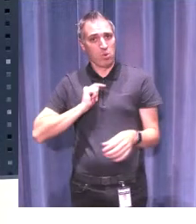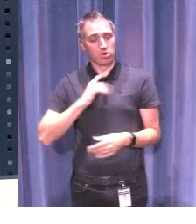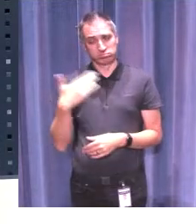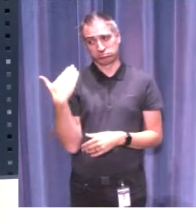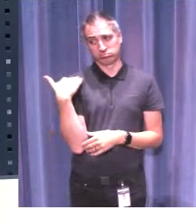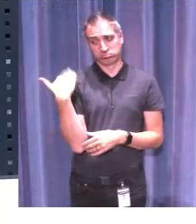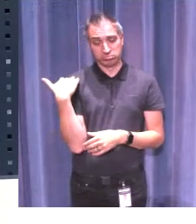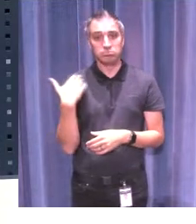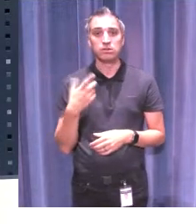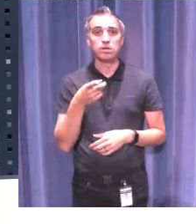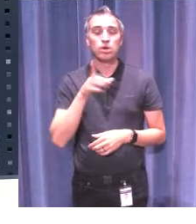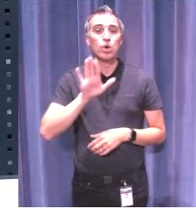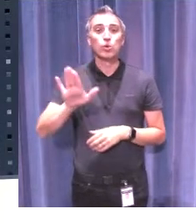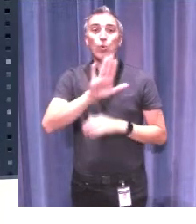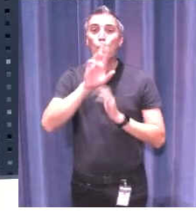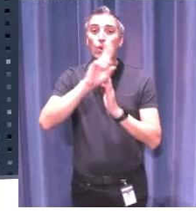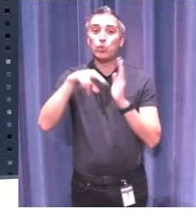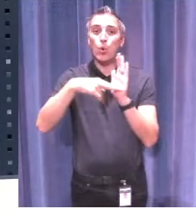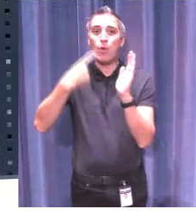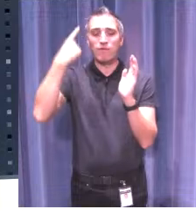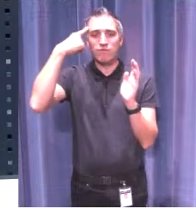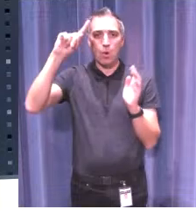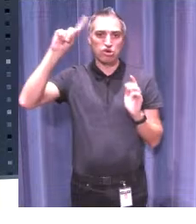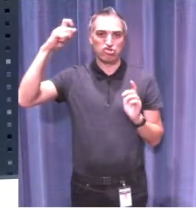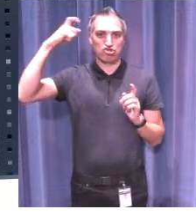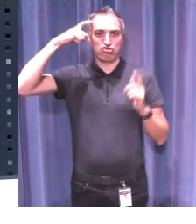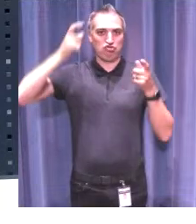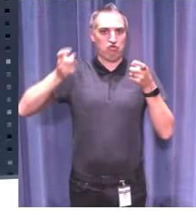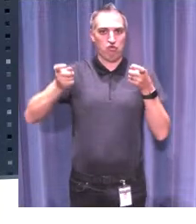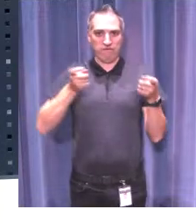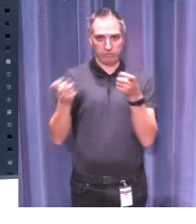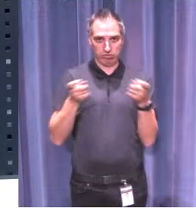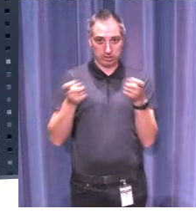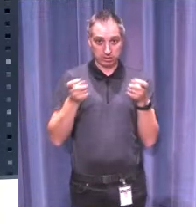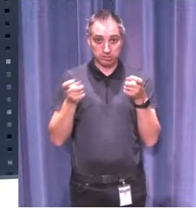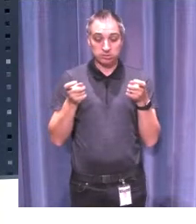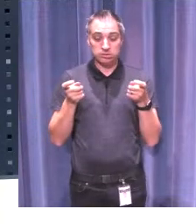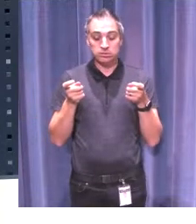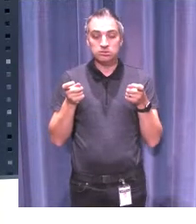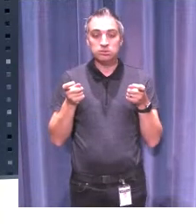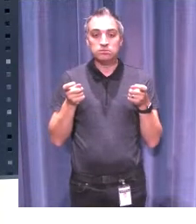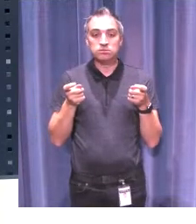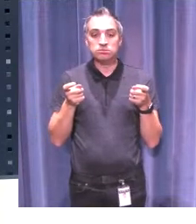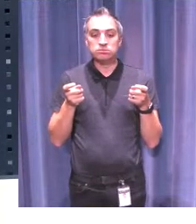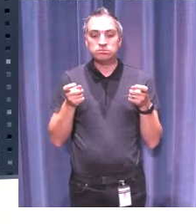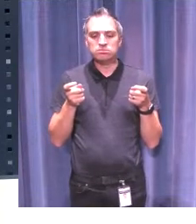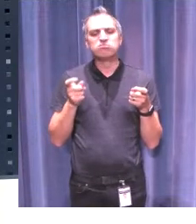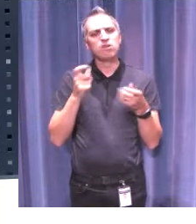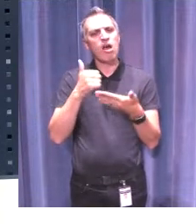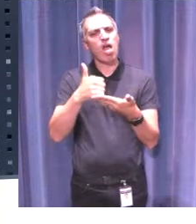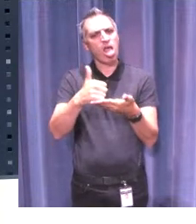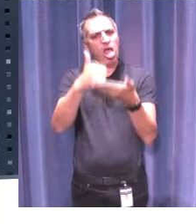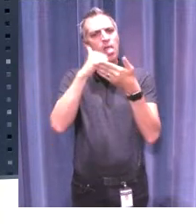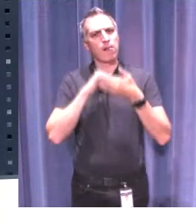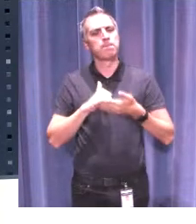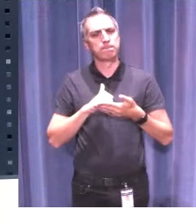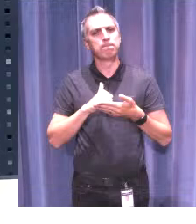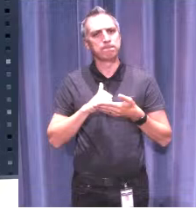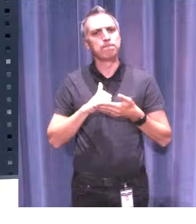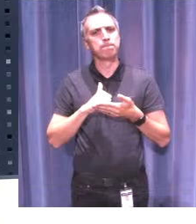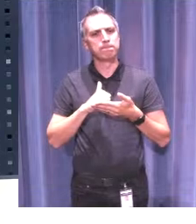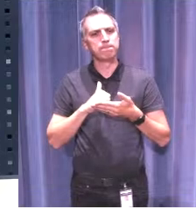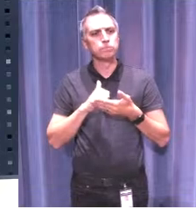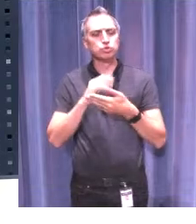your role in a governance as a governing body really is helping guide and